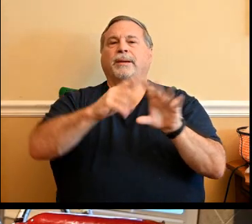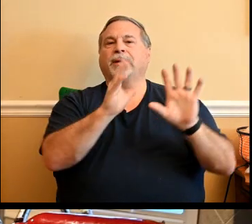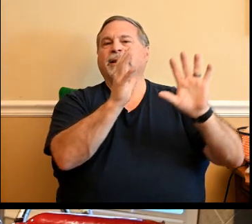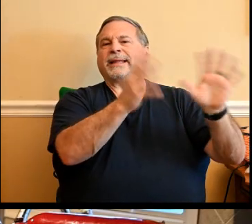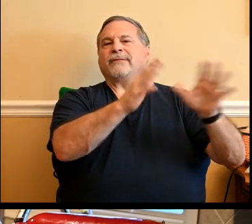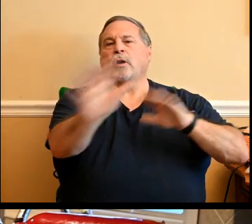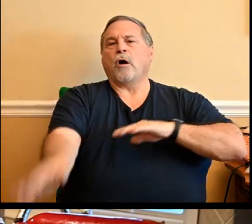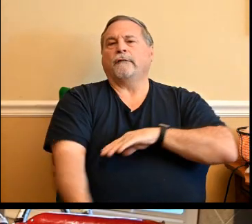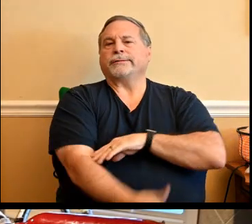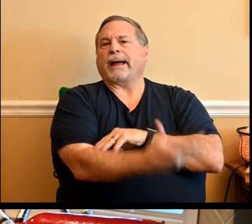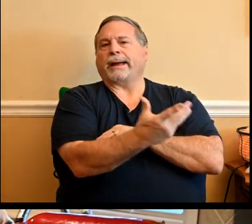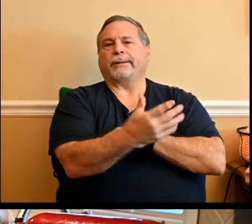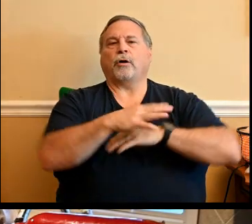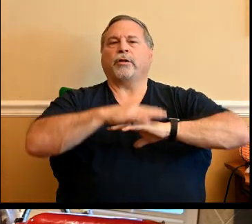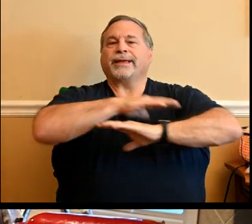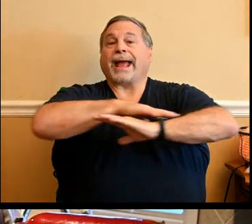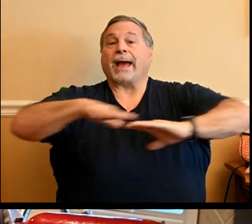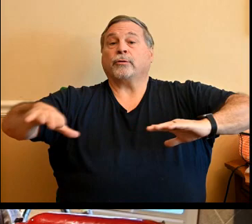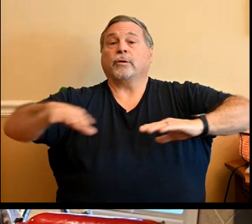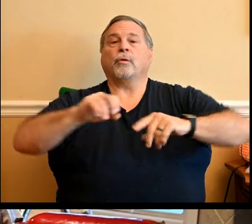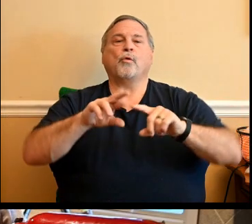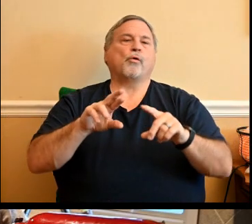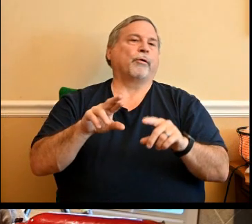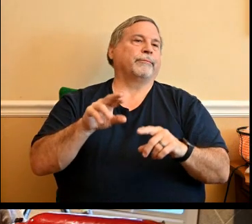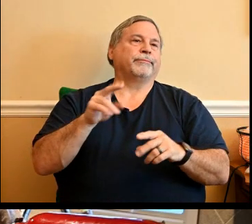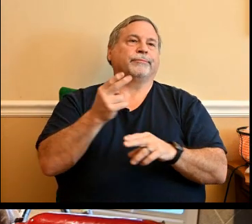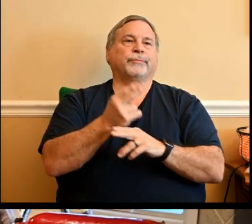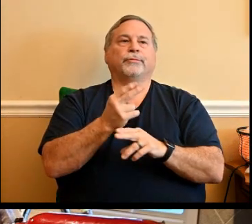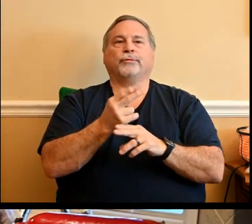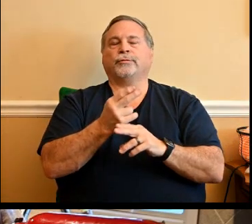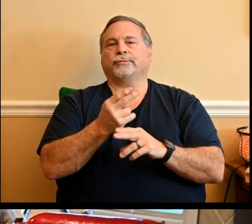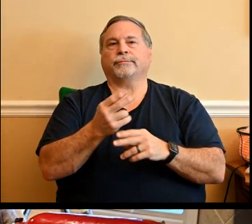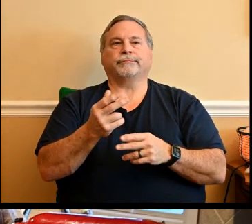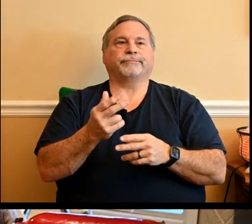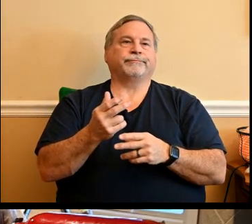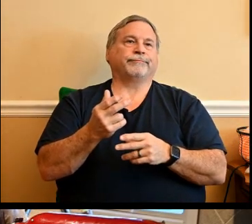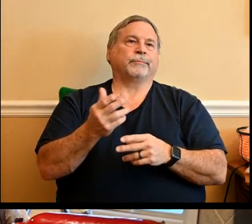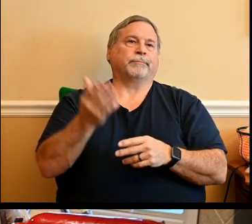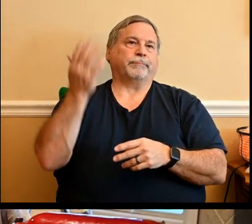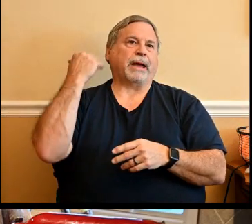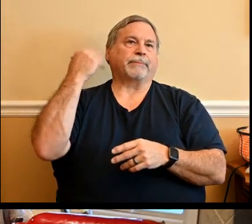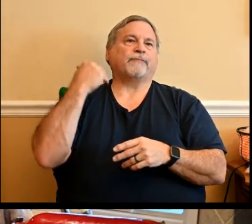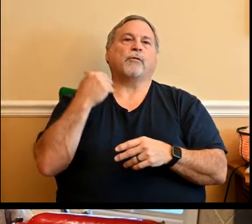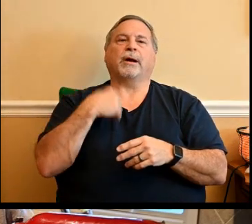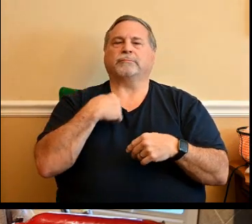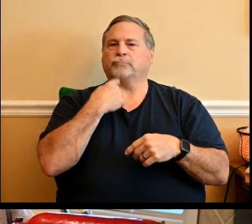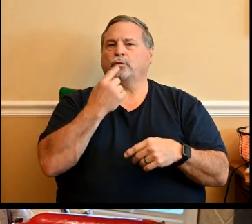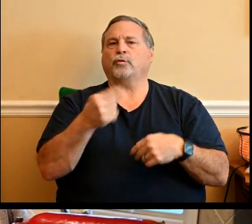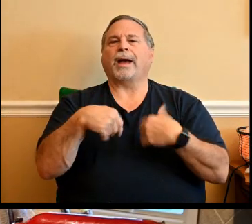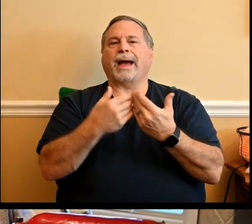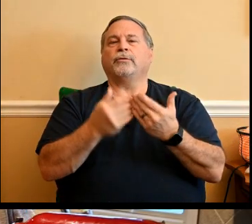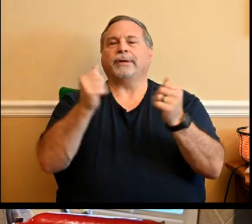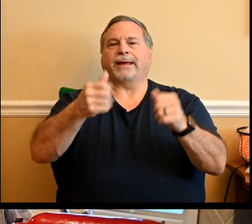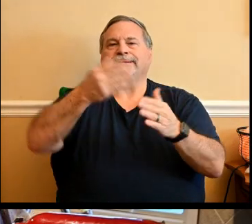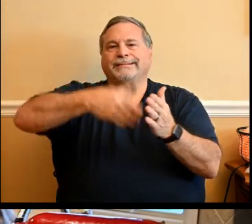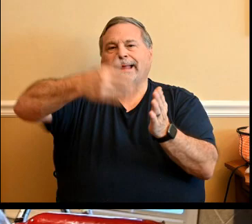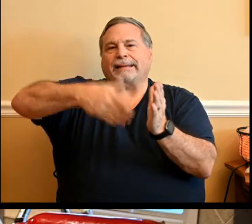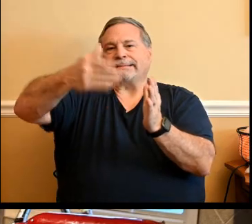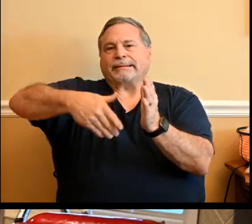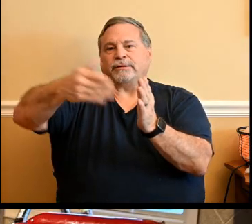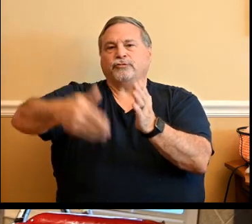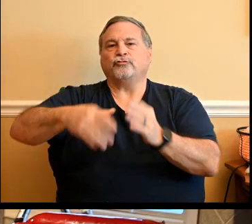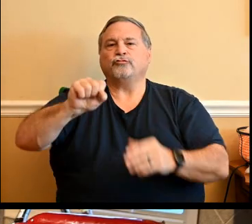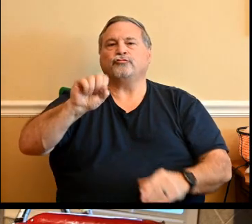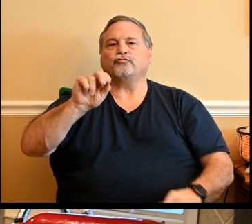on the counter. Or if you haven't done that, you can look back at one of my other recipes. It'll show you can slice this